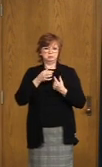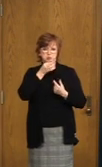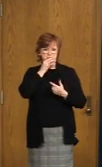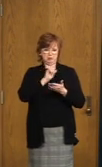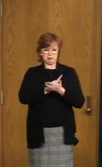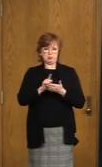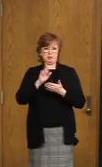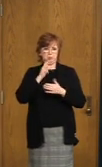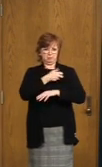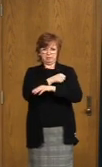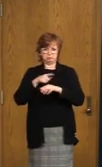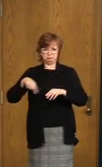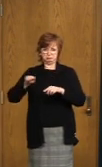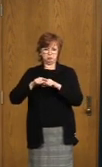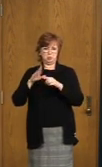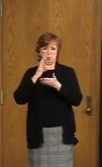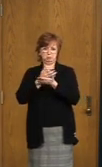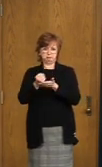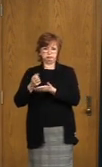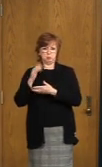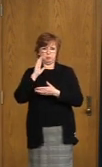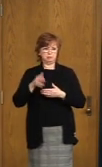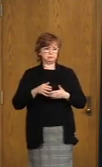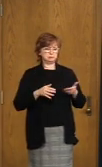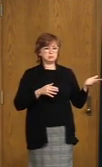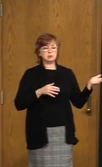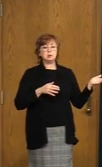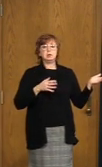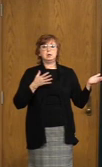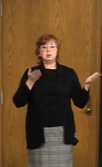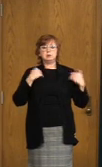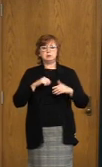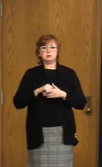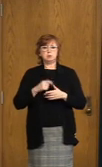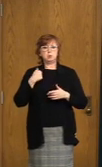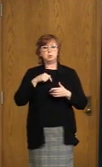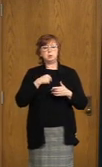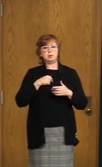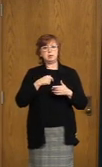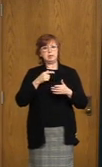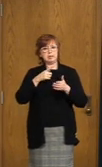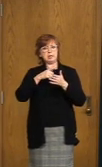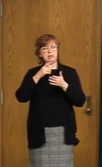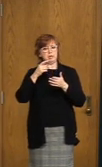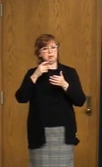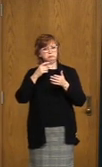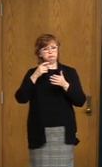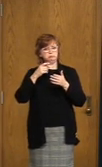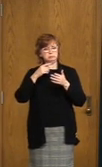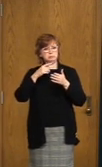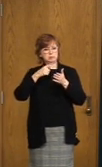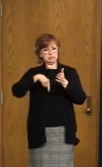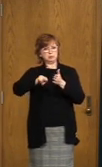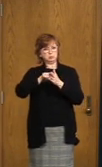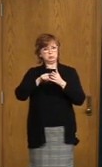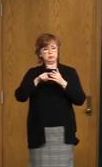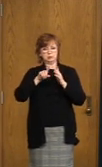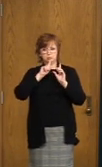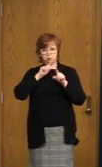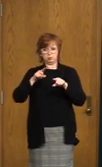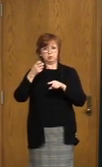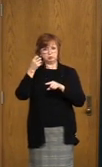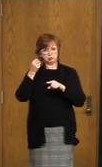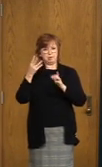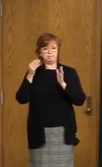completed. And I would just add in closing to that, we're expecting about 12,000 vaccines next week. I'm confident that we'll be able to get those